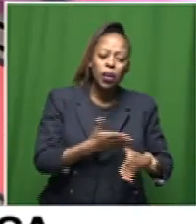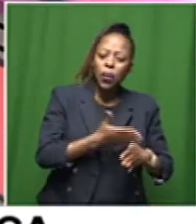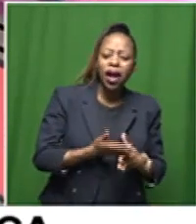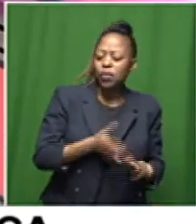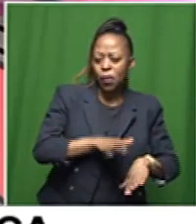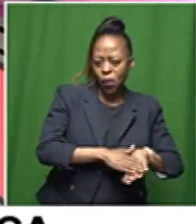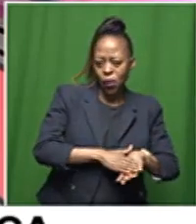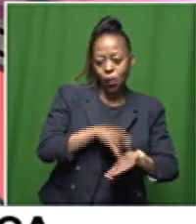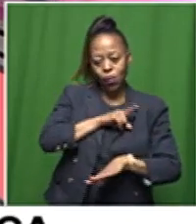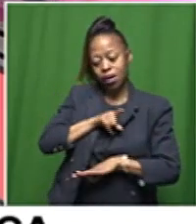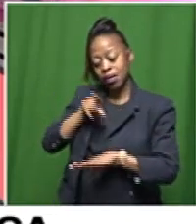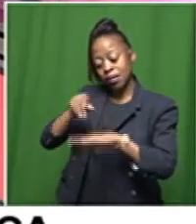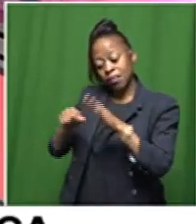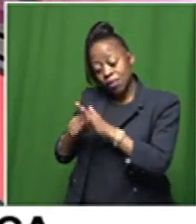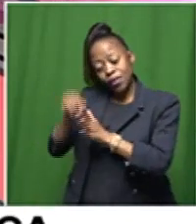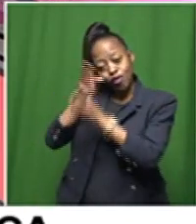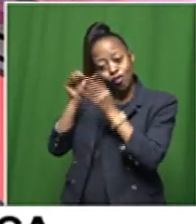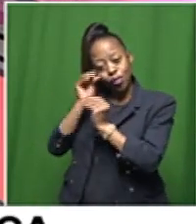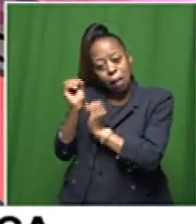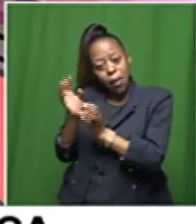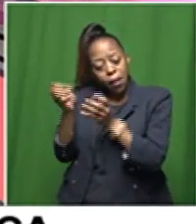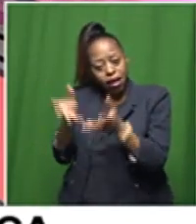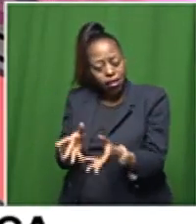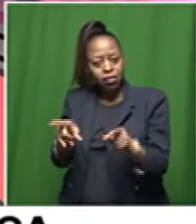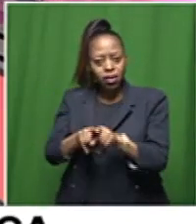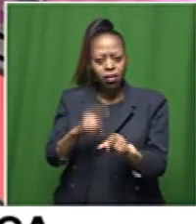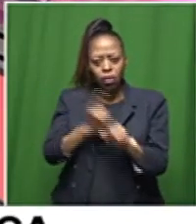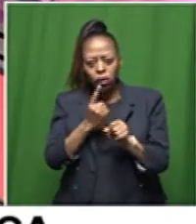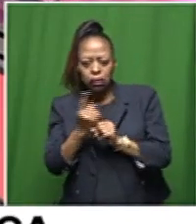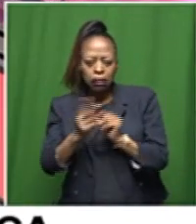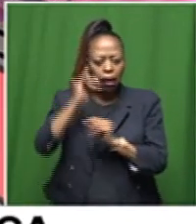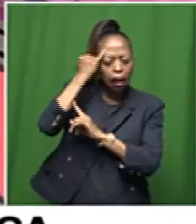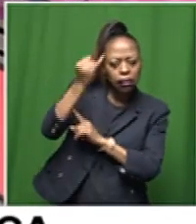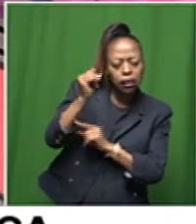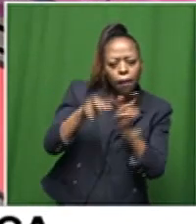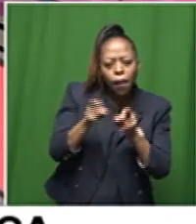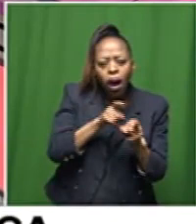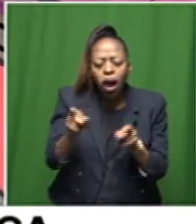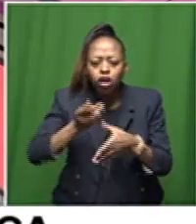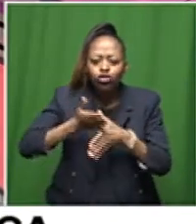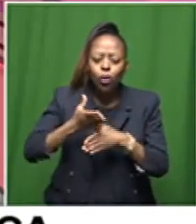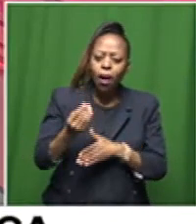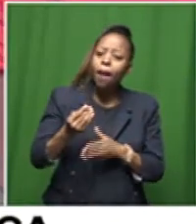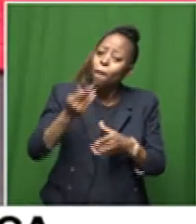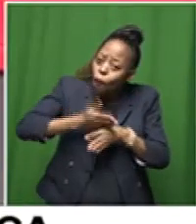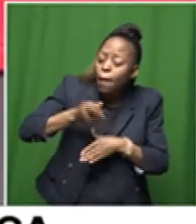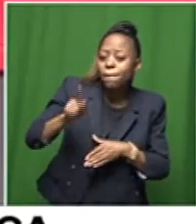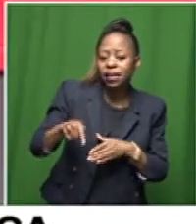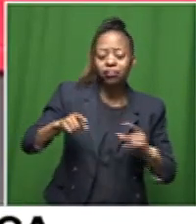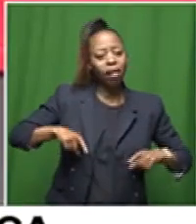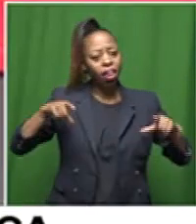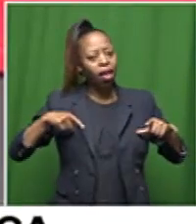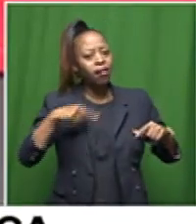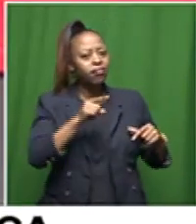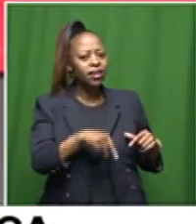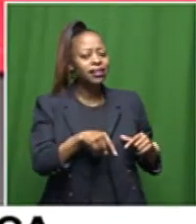that. I mean, important information being outlined here, and of course, looking at this idea that people actually have jobs that they need to do. Then they have lives that they have to